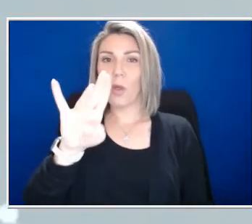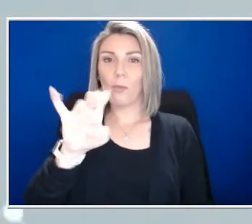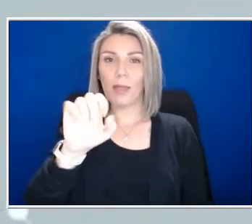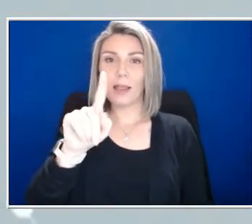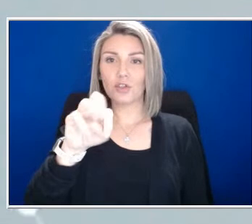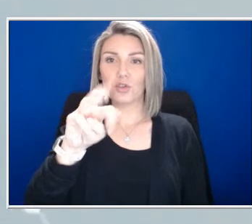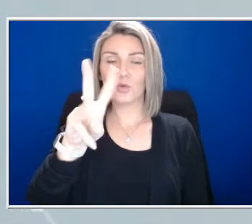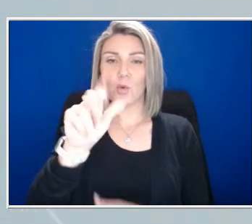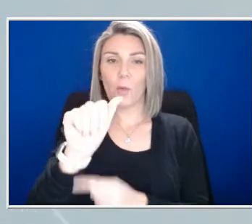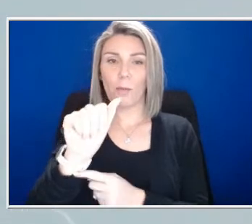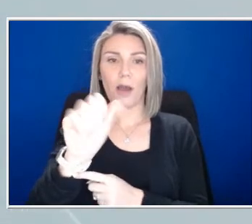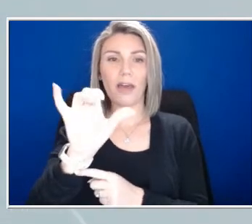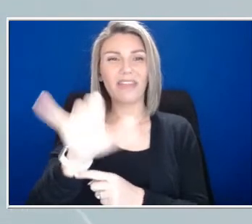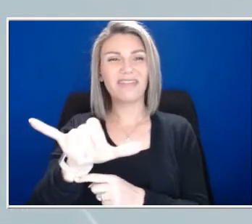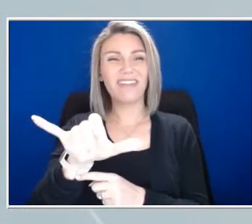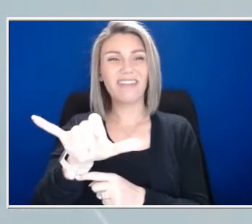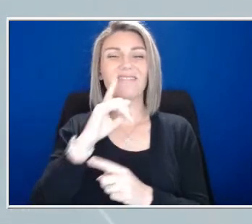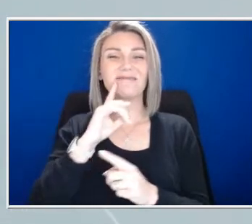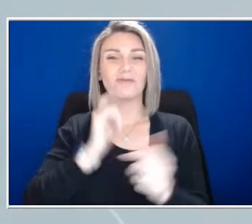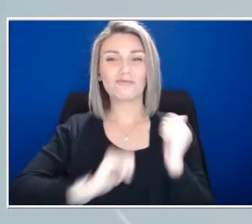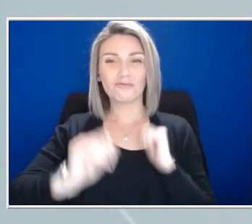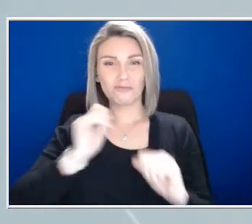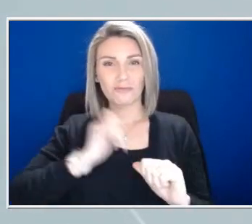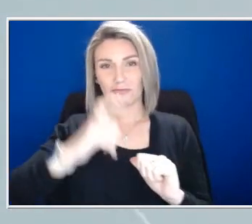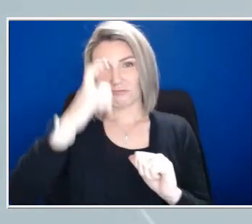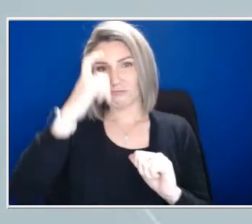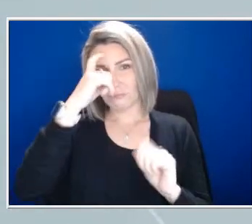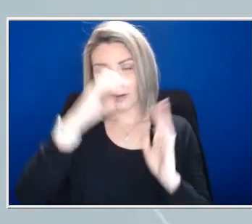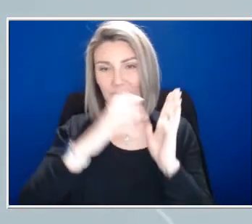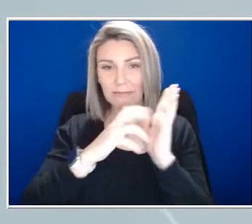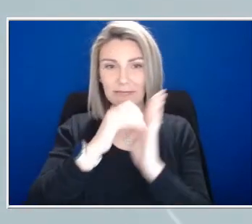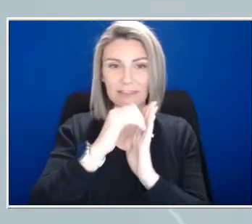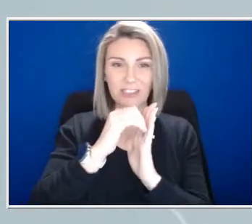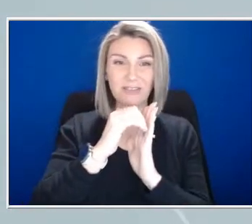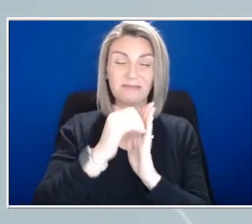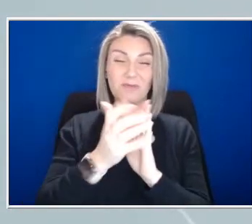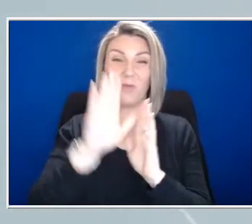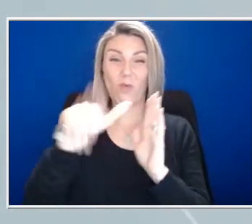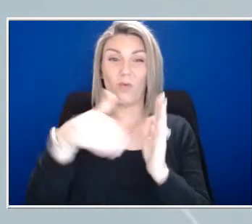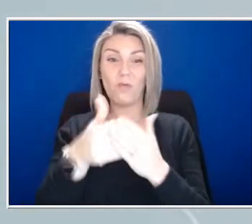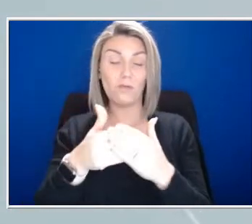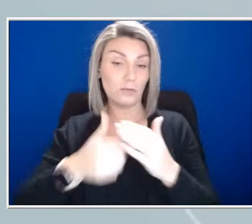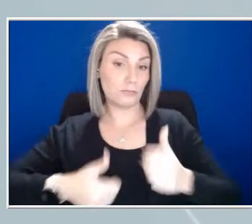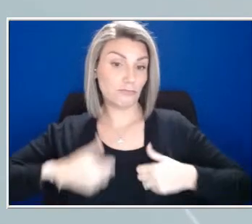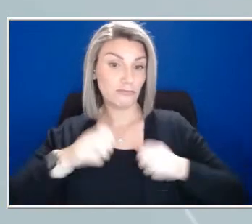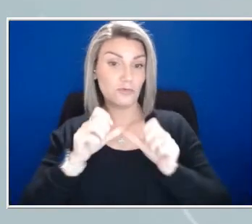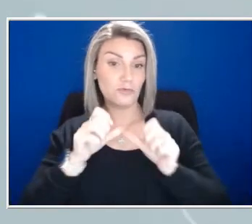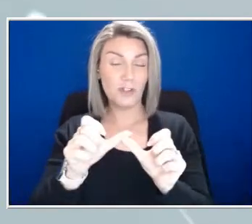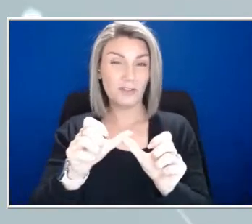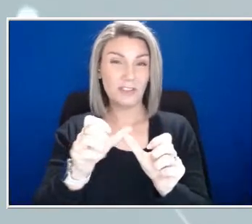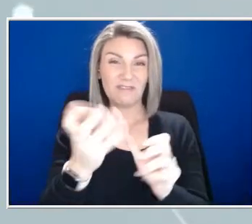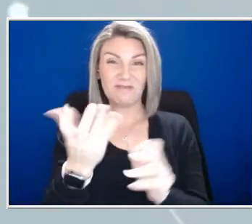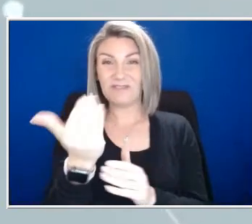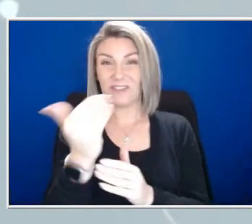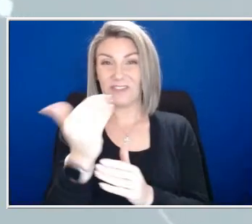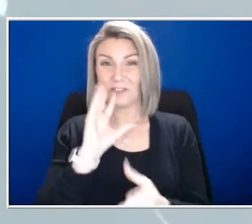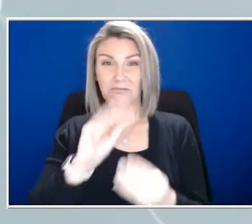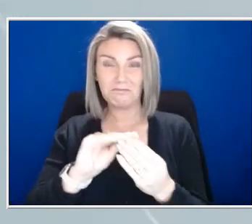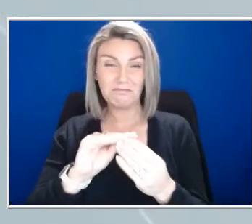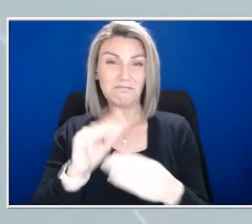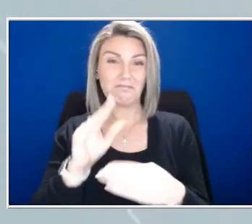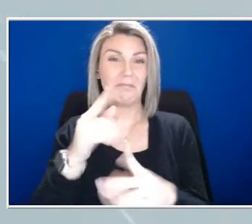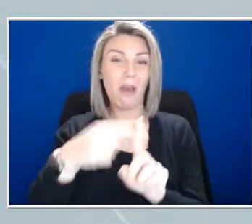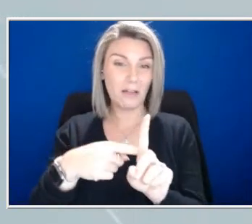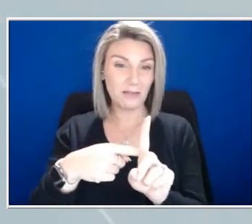median overall survival is 15 months, according to the National Brain Tumor Society. Some patients live longer, but